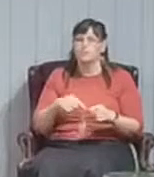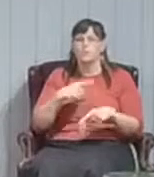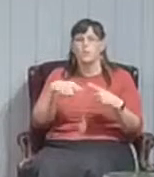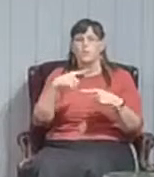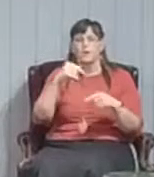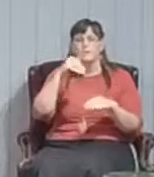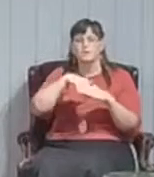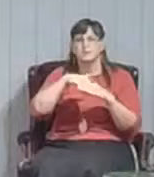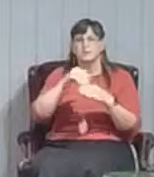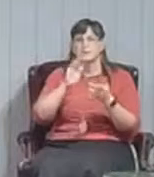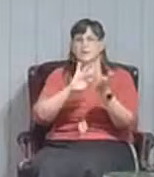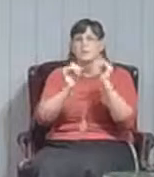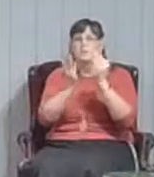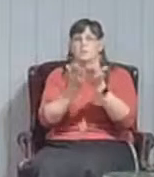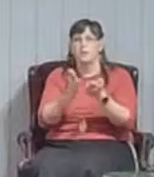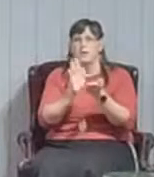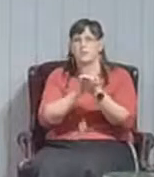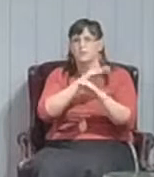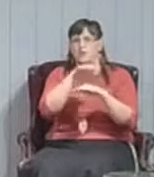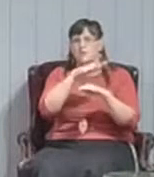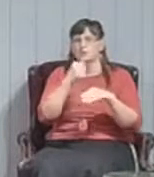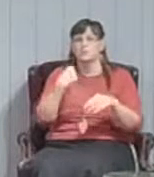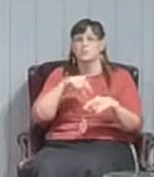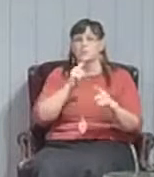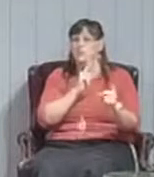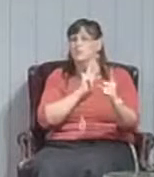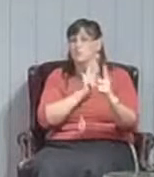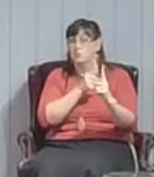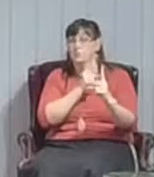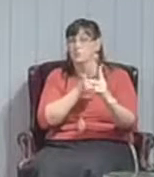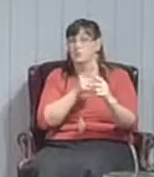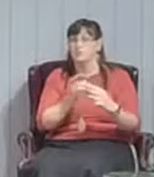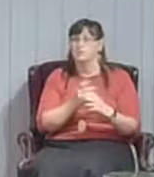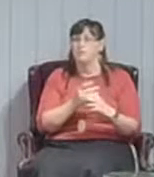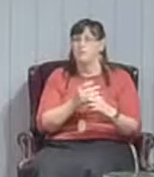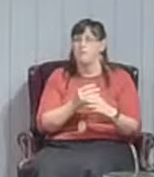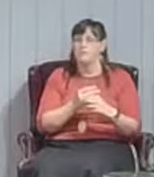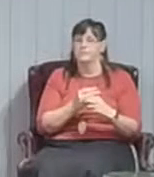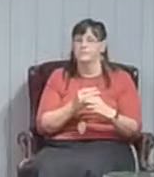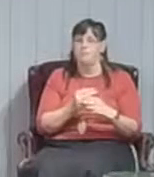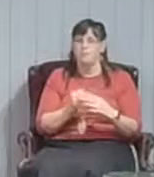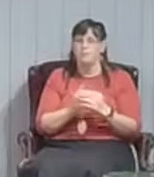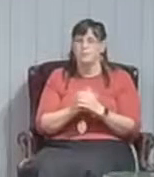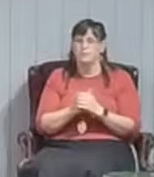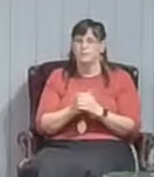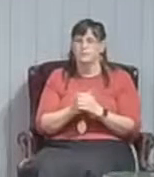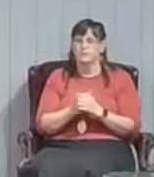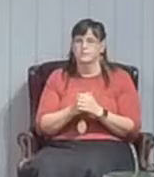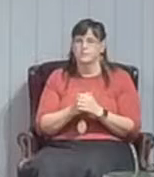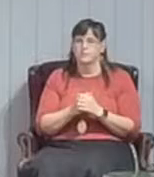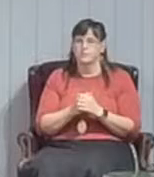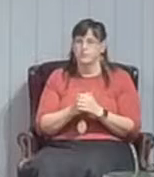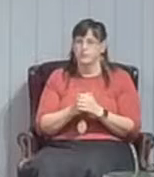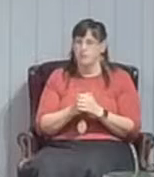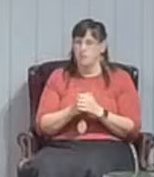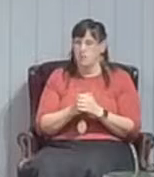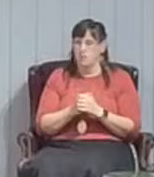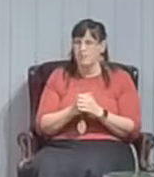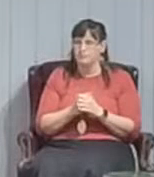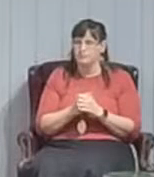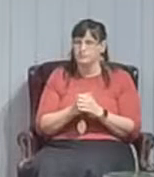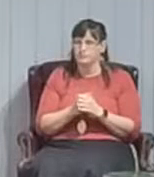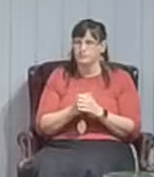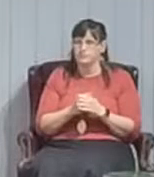When I was in Bible college, we were warned. This was one of the class. I don't remember even why it came up in a class, but we were given a story